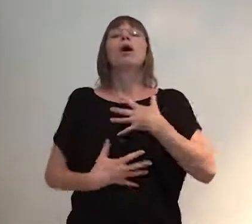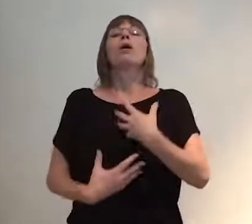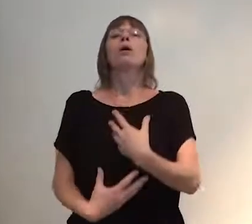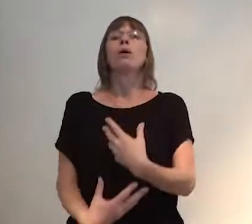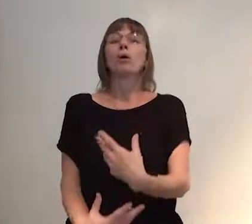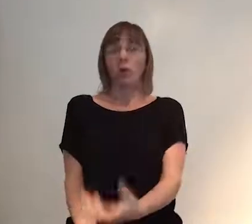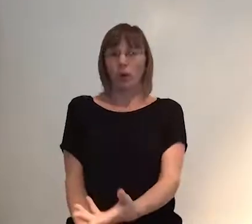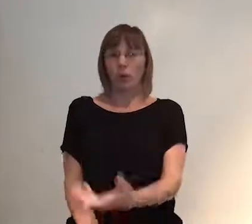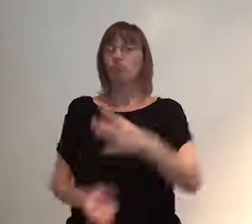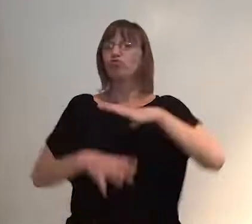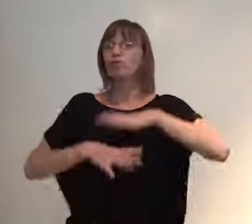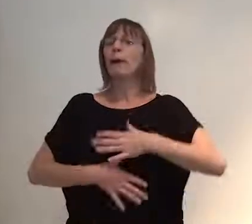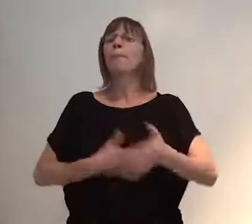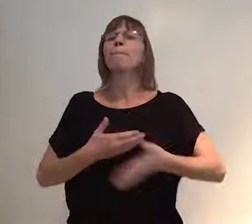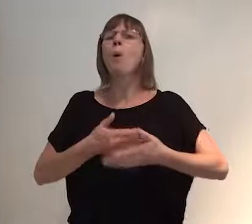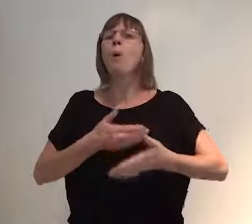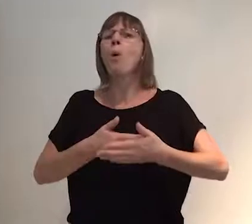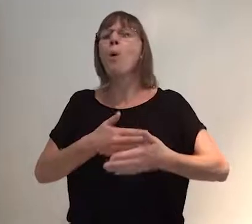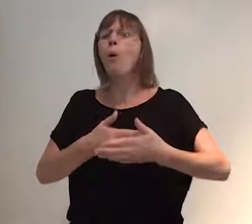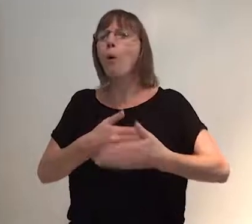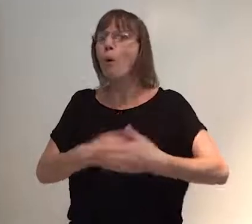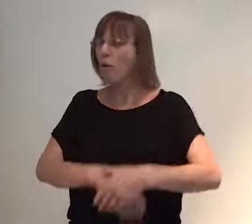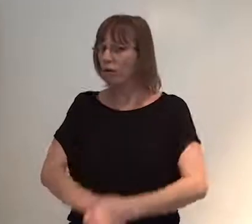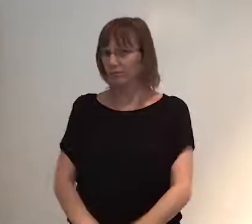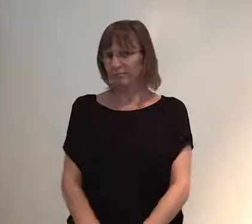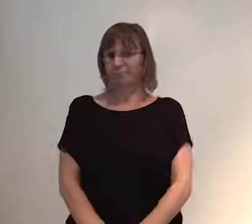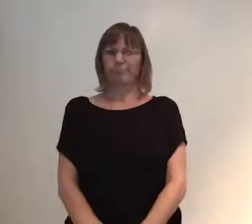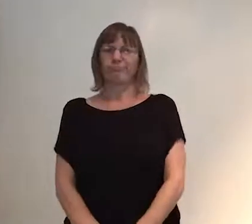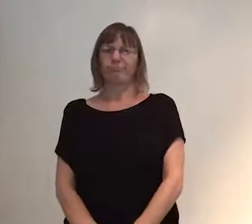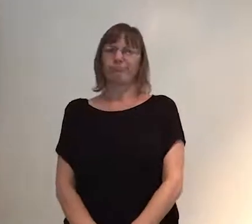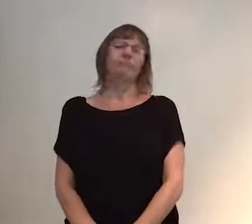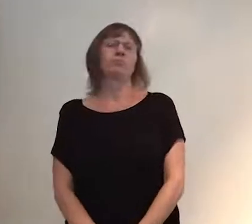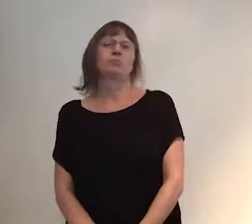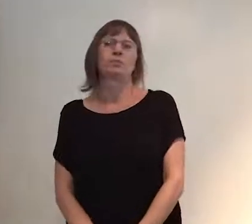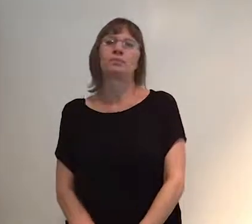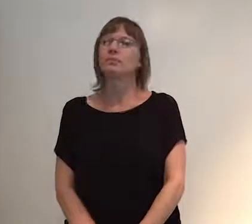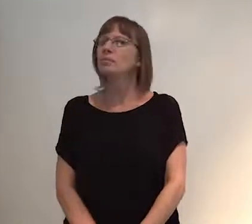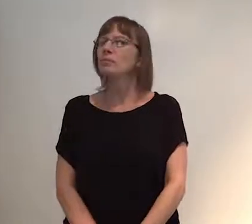to help you relax just that little bit more.